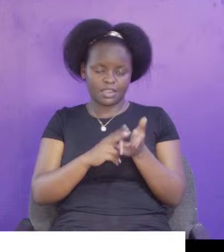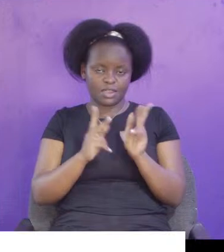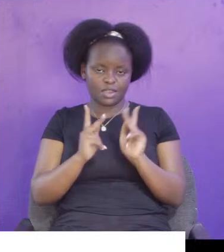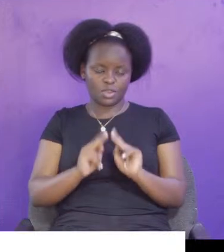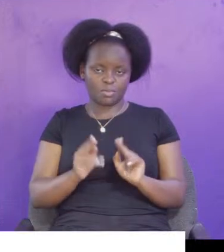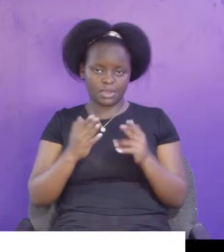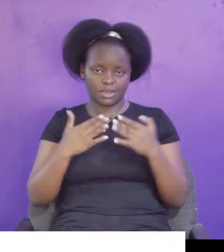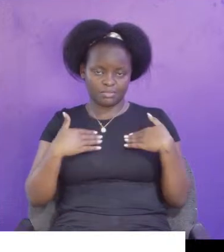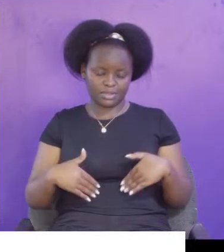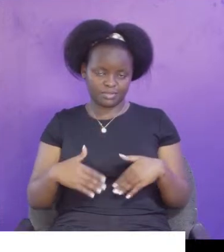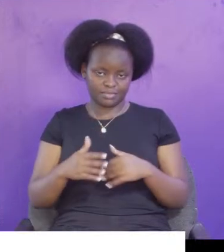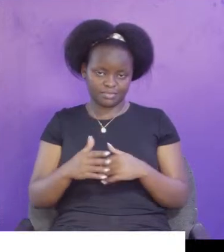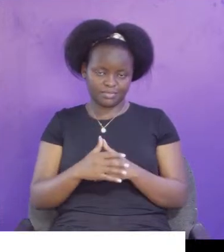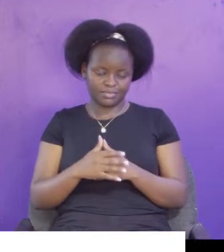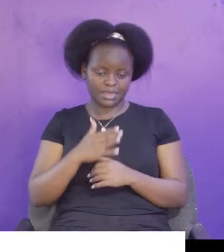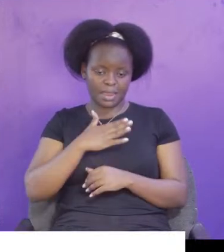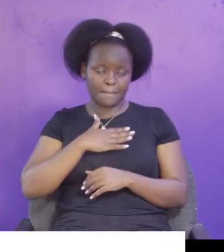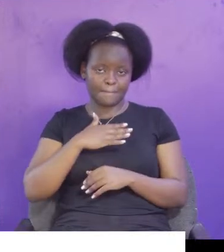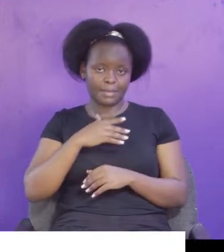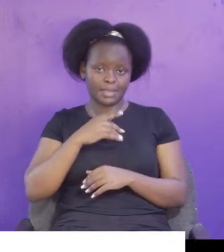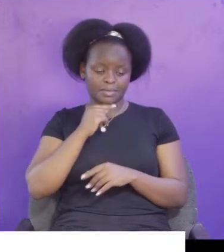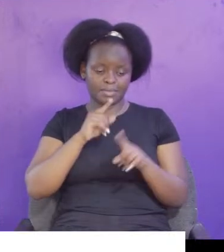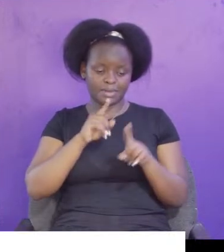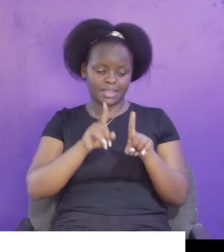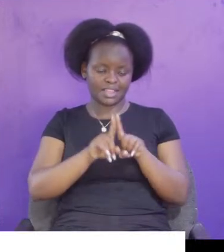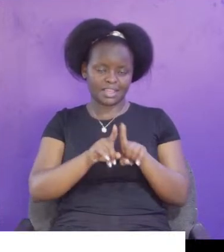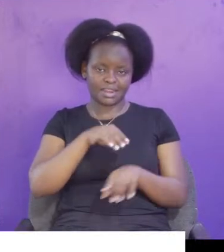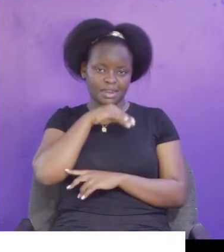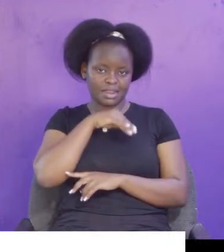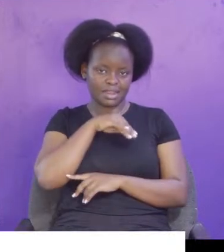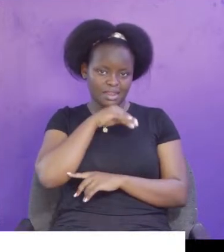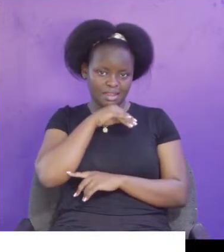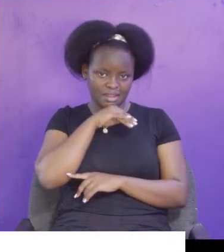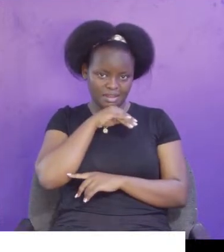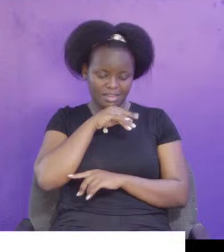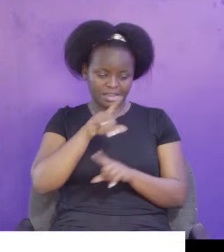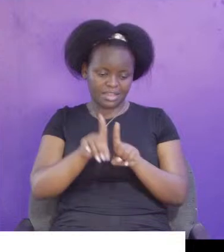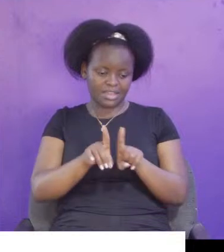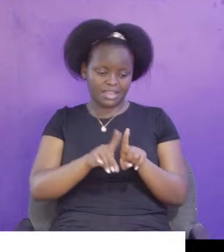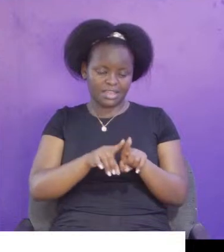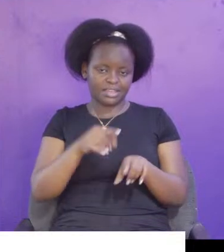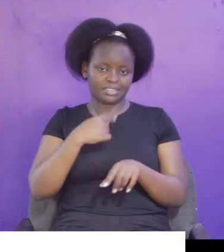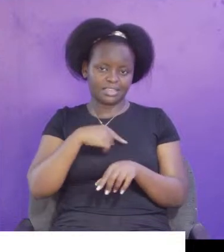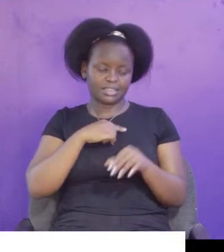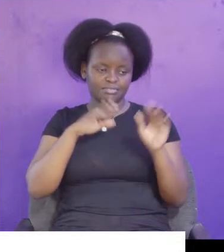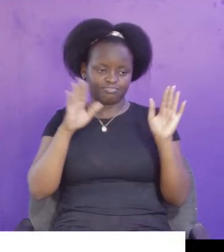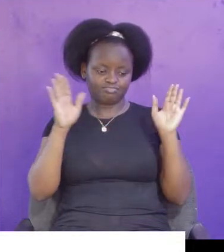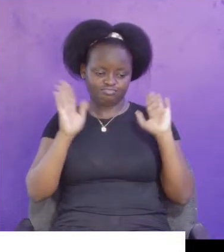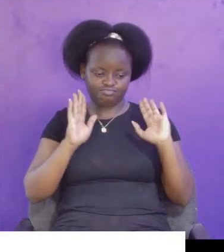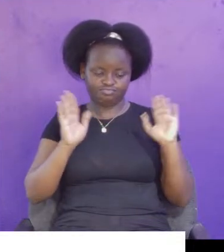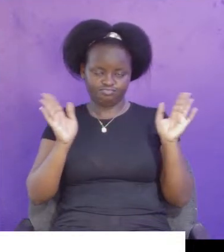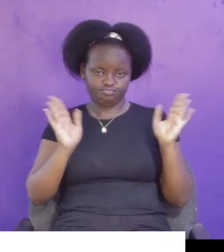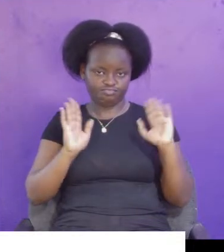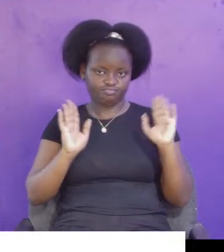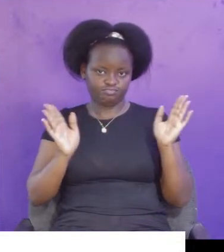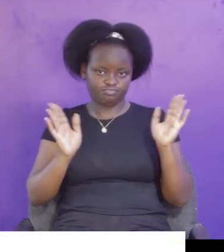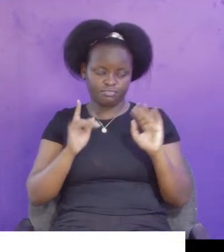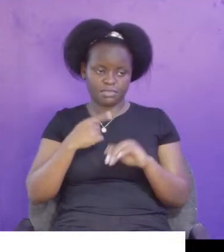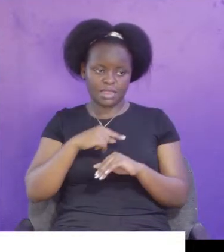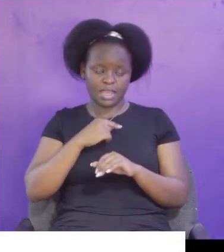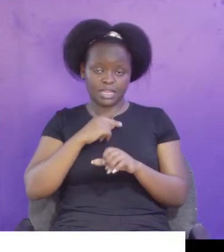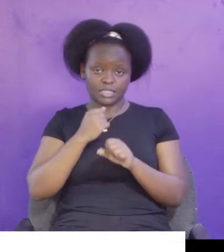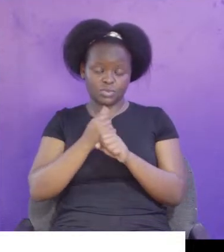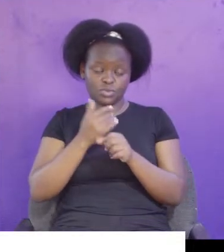My dear brother Raila Amolo Odinga, as we bid you farewell, we do so with